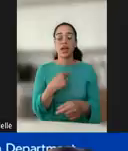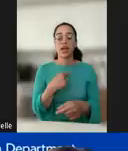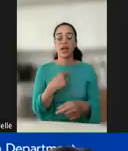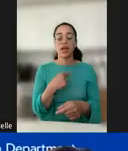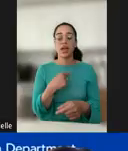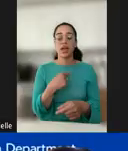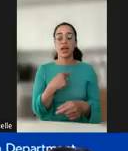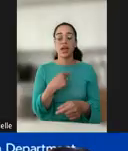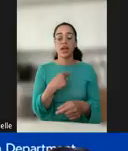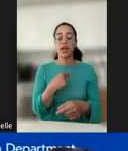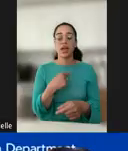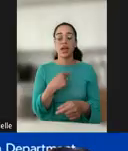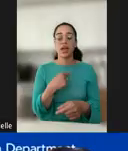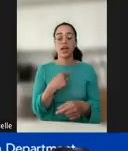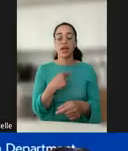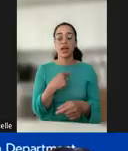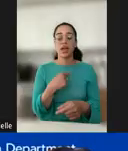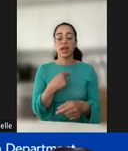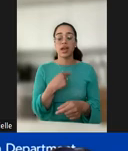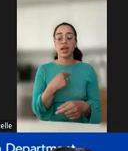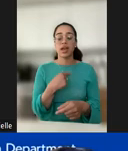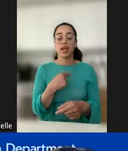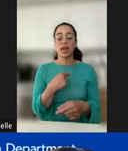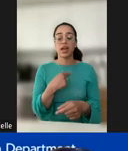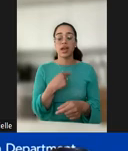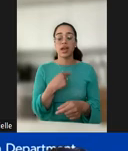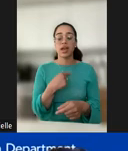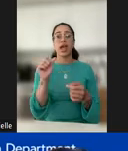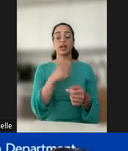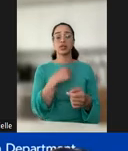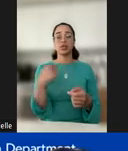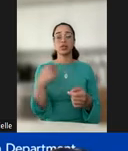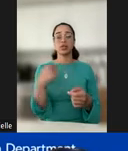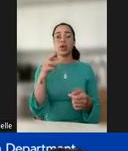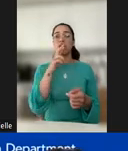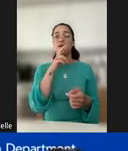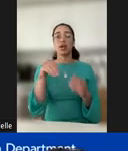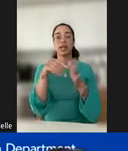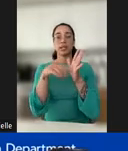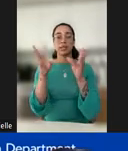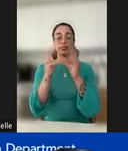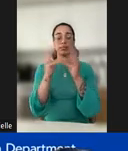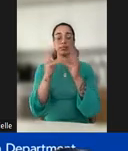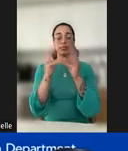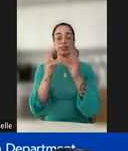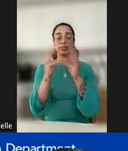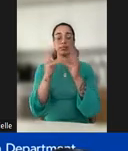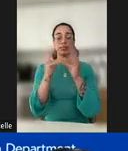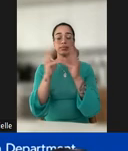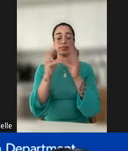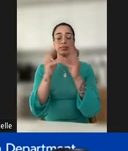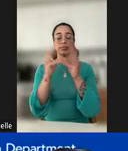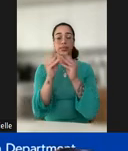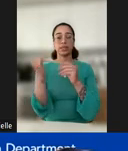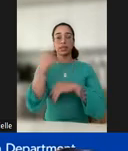I want to just invite you all, as we are in this meeting today, to be present, if possible,